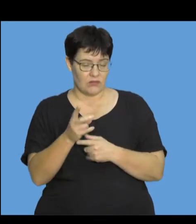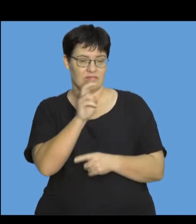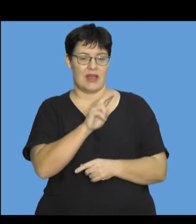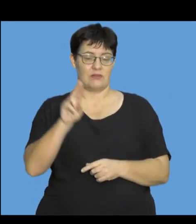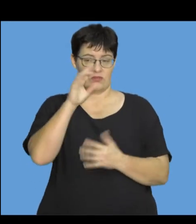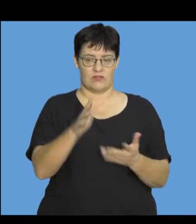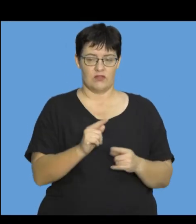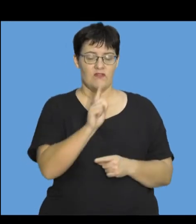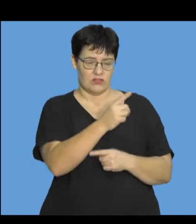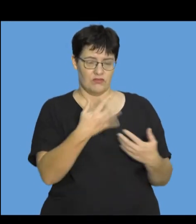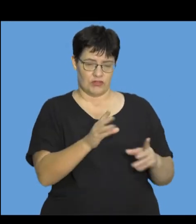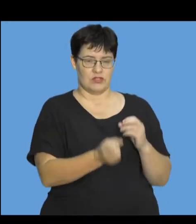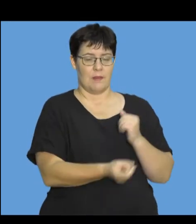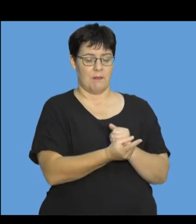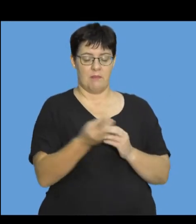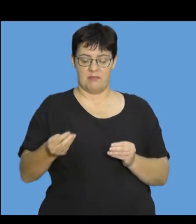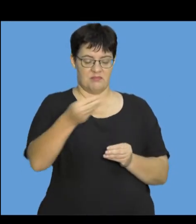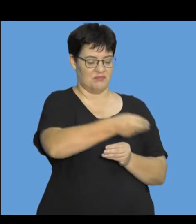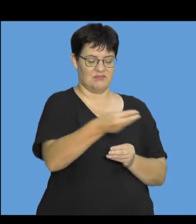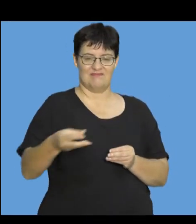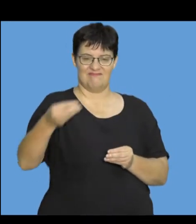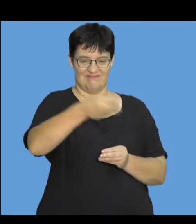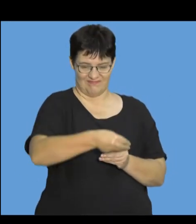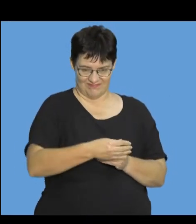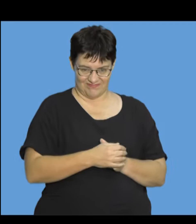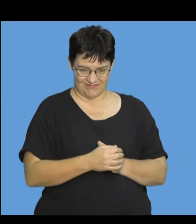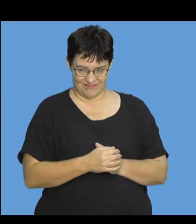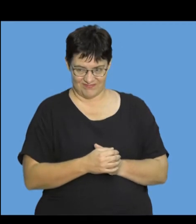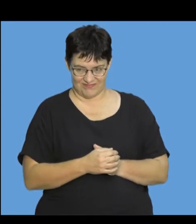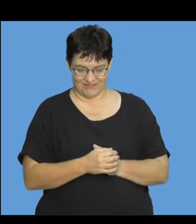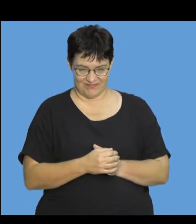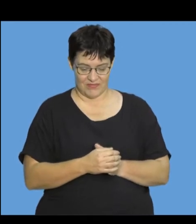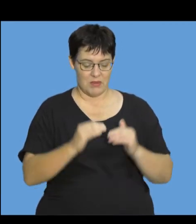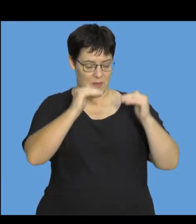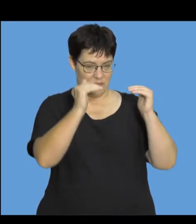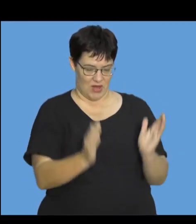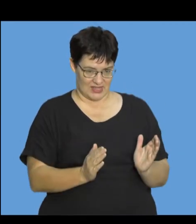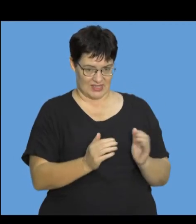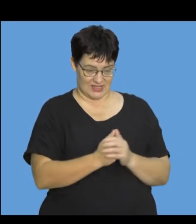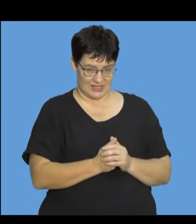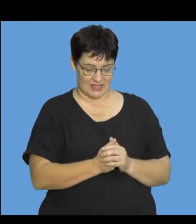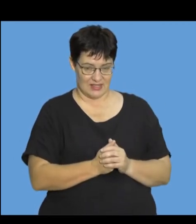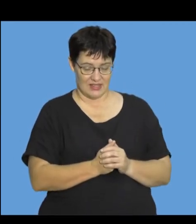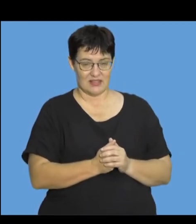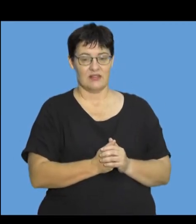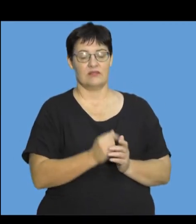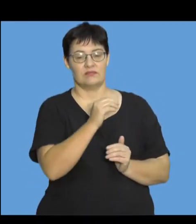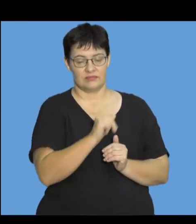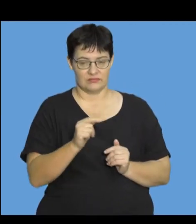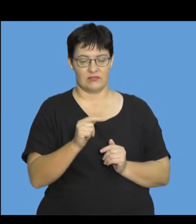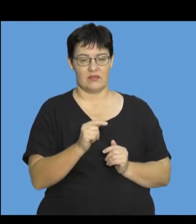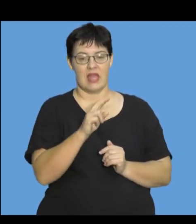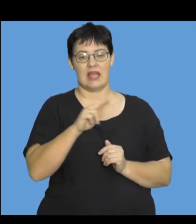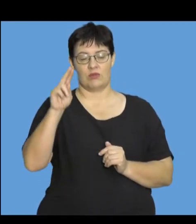actually applied one here where it includes the concept of brackets and raising one exponent to